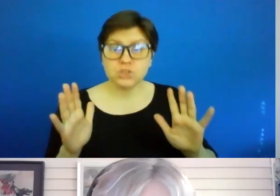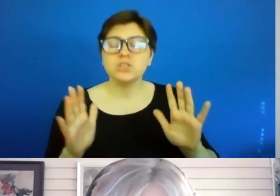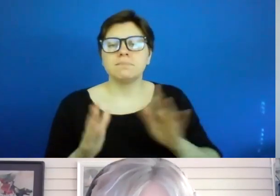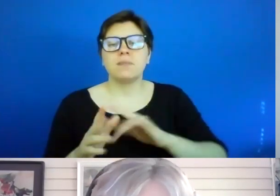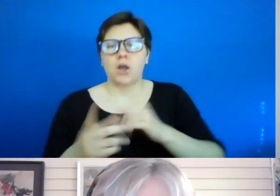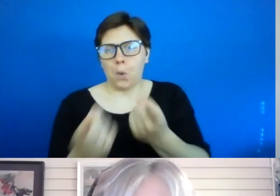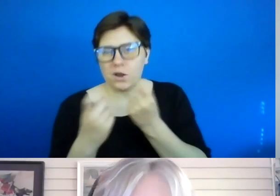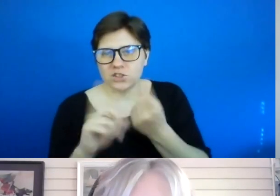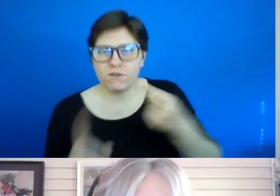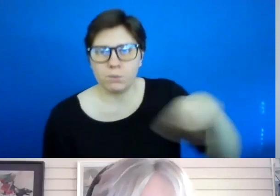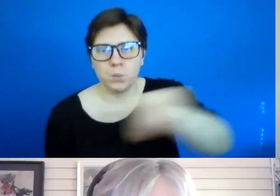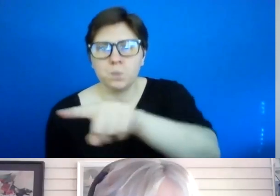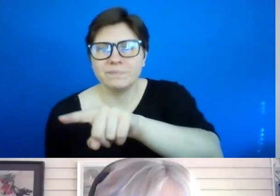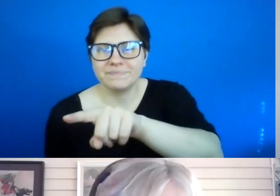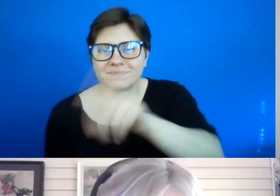from the audience.